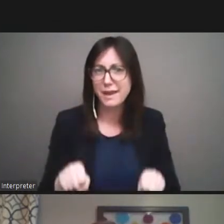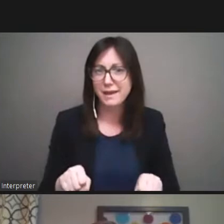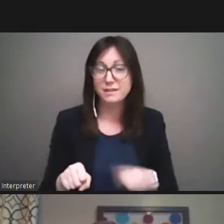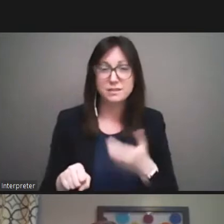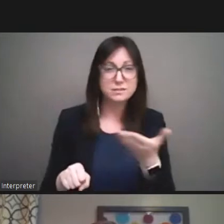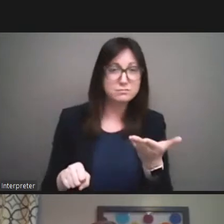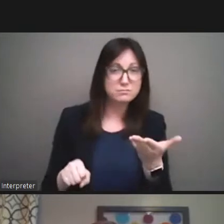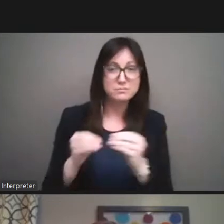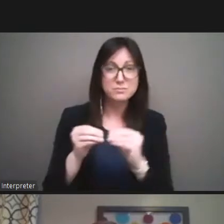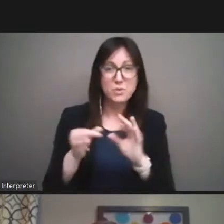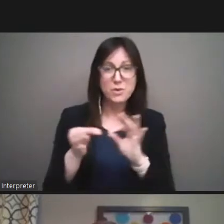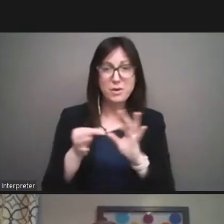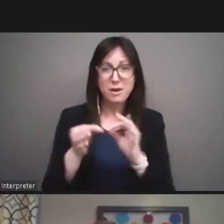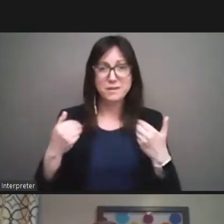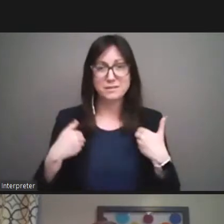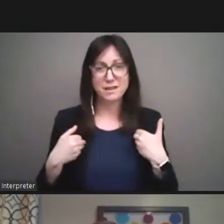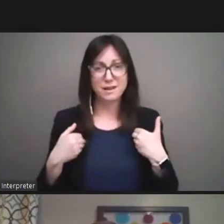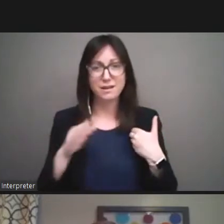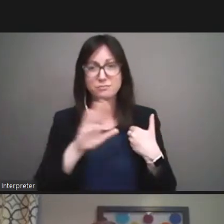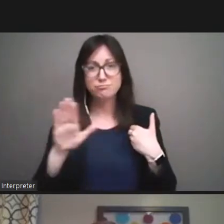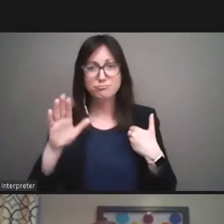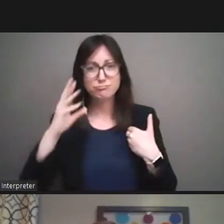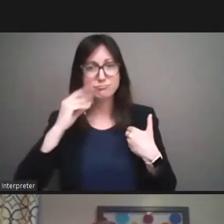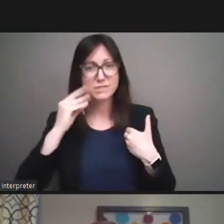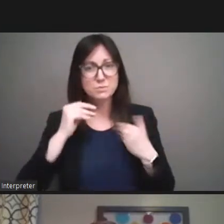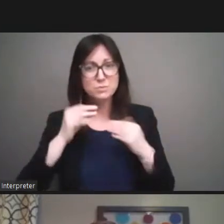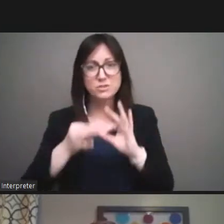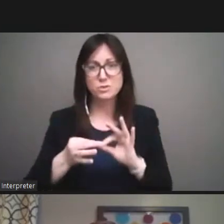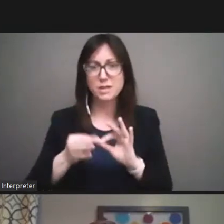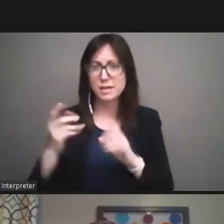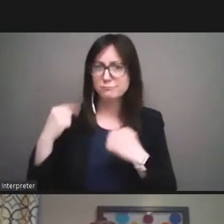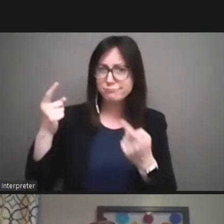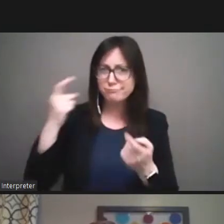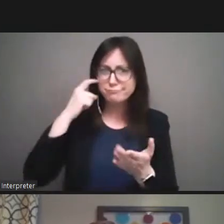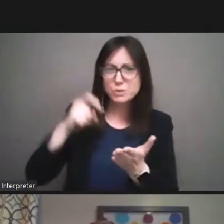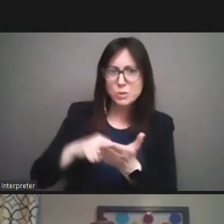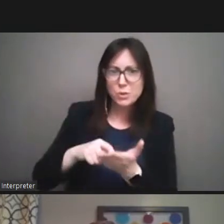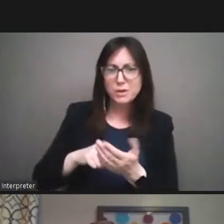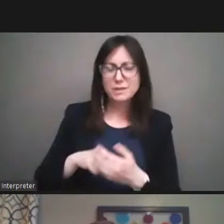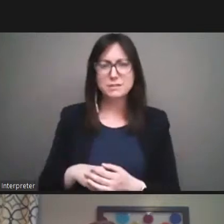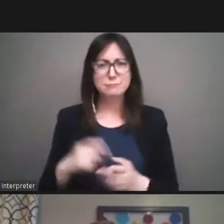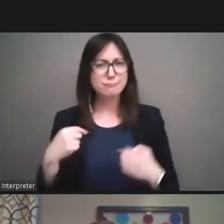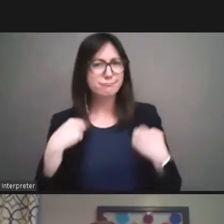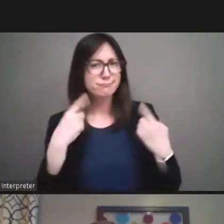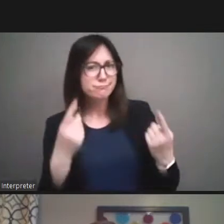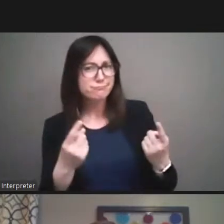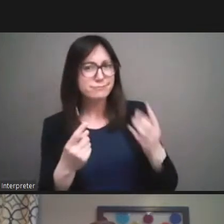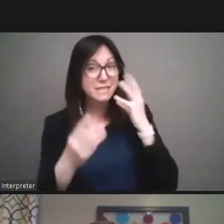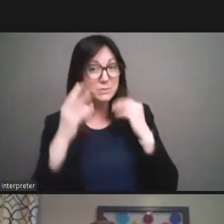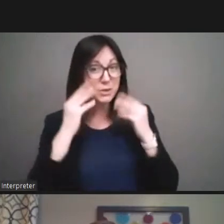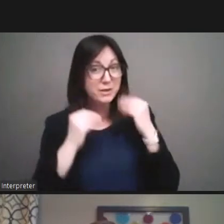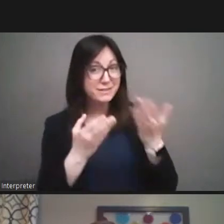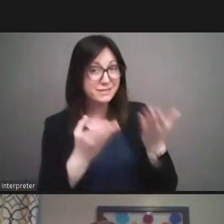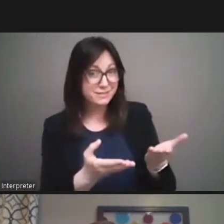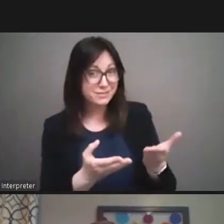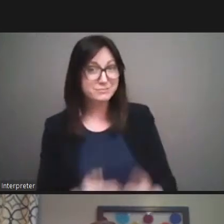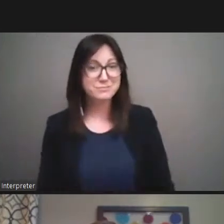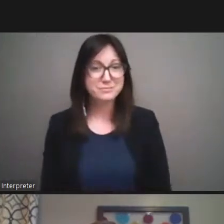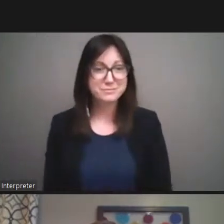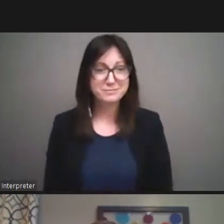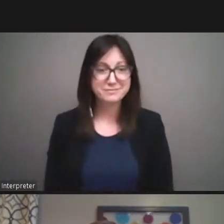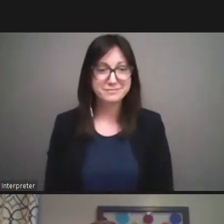that, or to speak to their experiences in terms of like what they're seeing or they're experiencing, I would appreciate that. And I